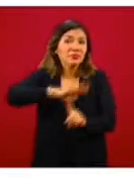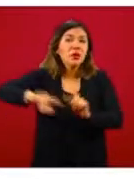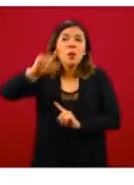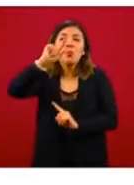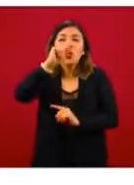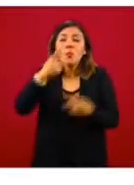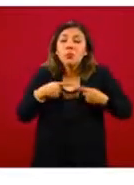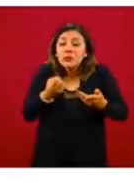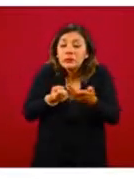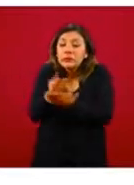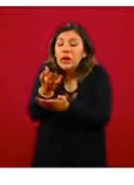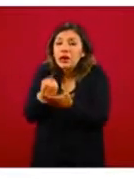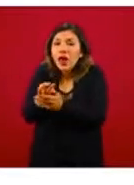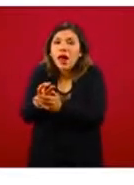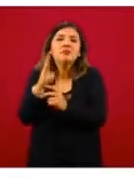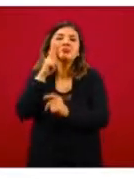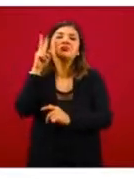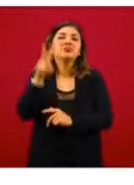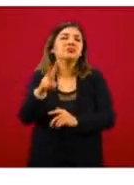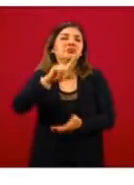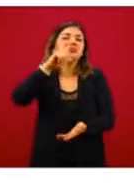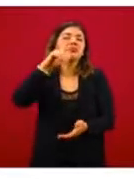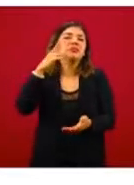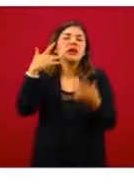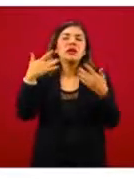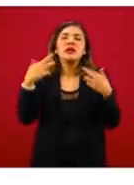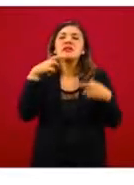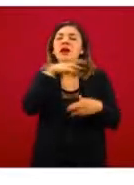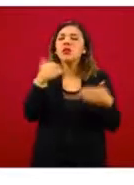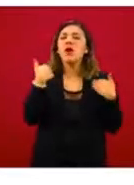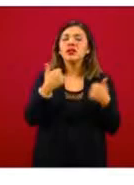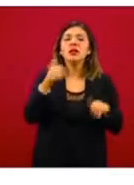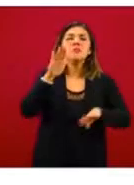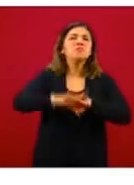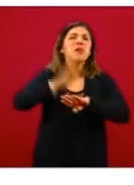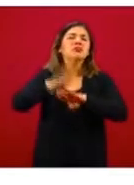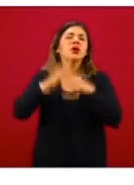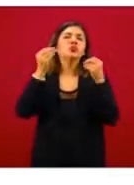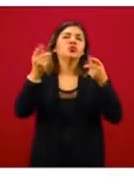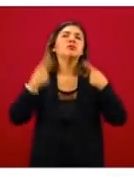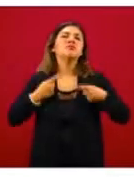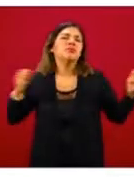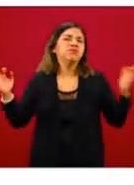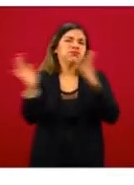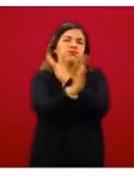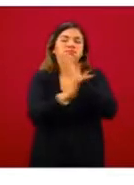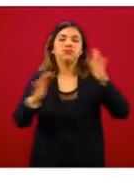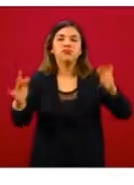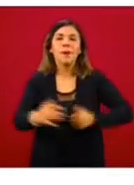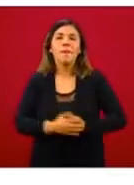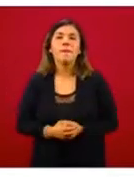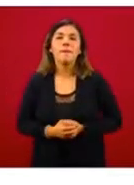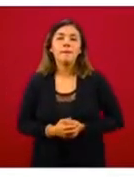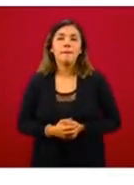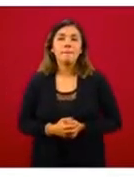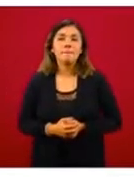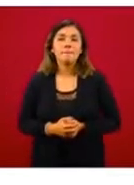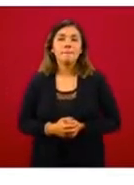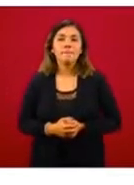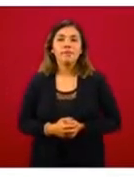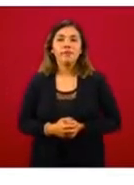increased mobility in this important city. There's a slight movement in the different